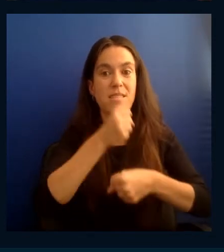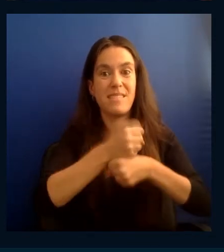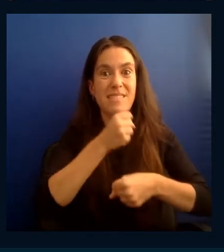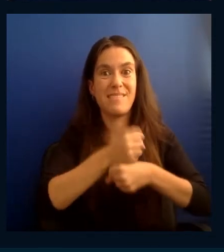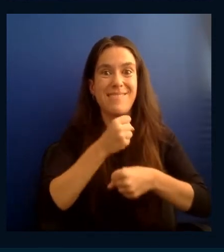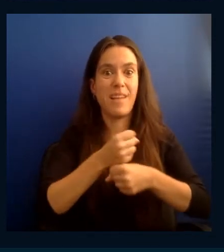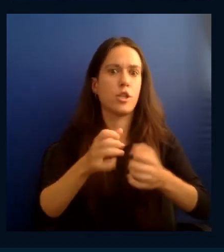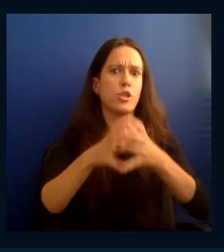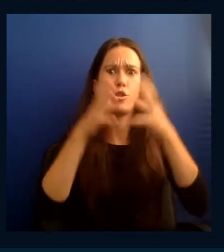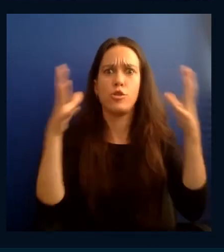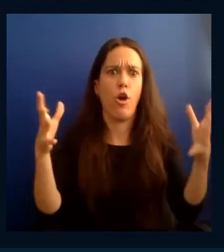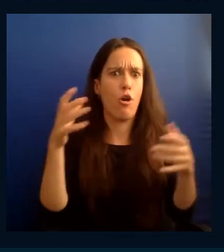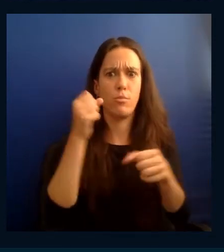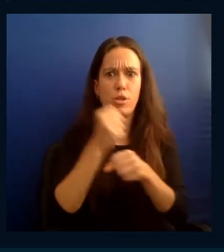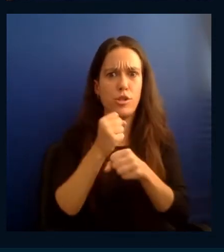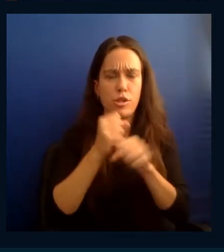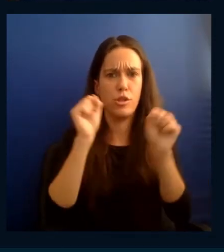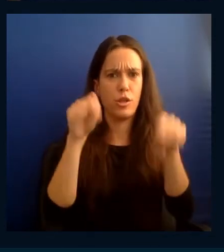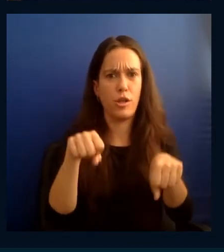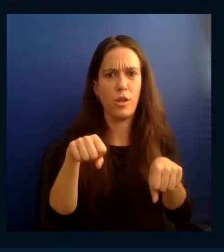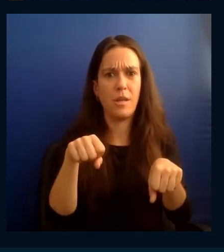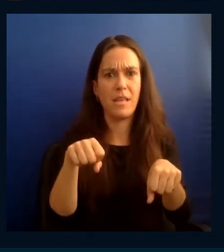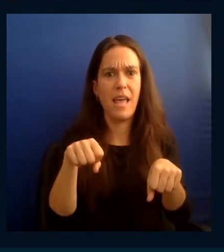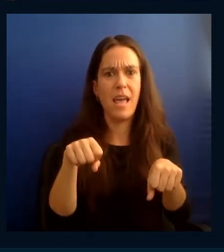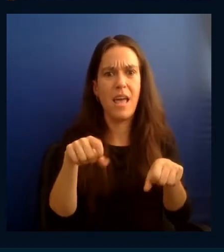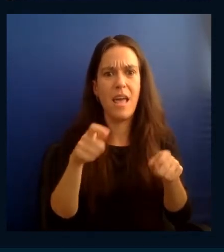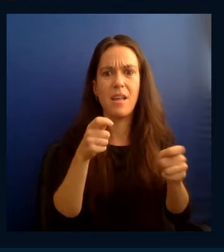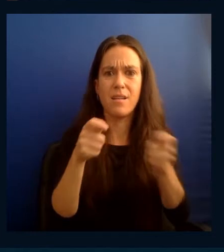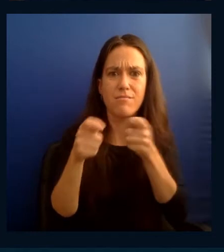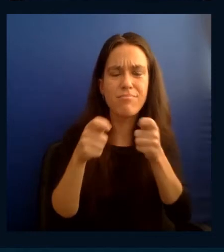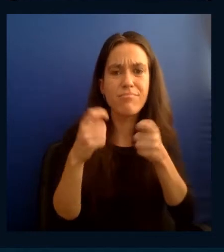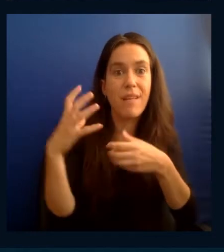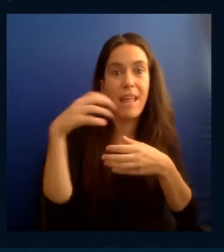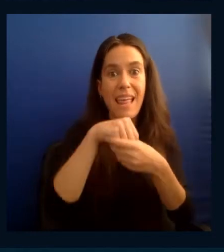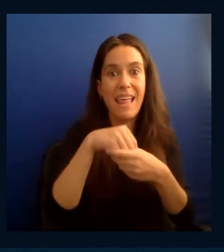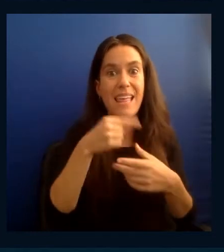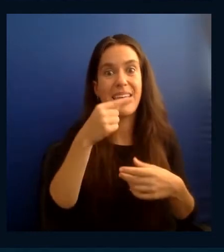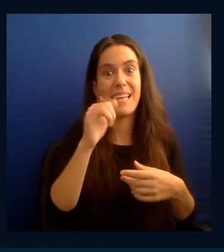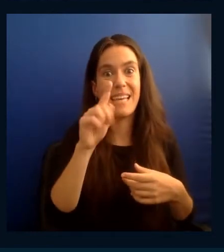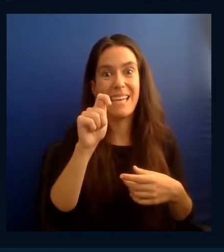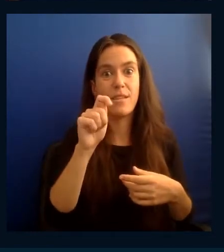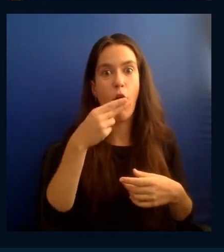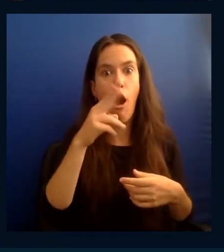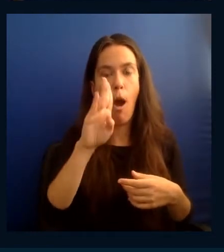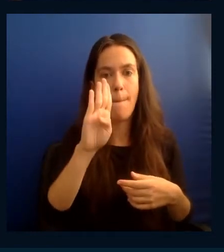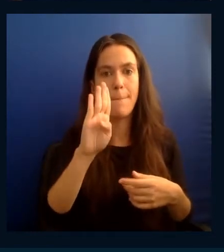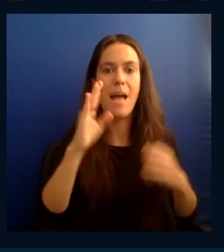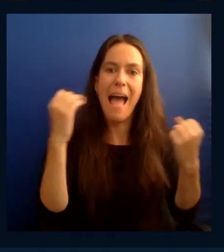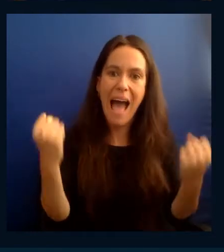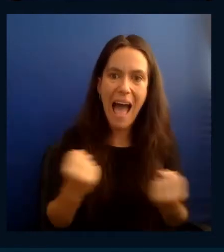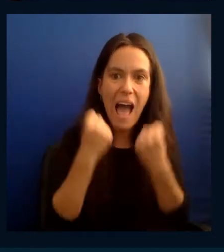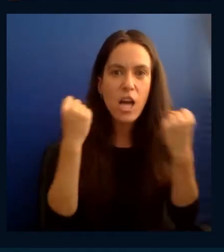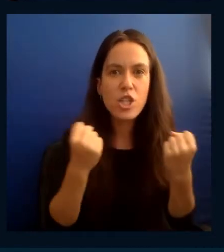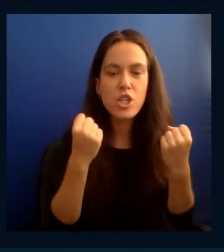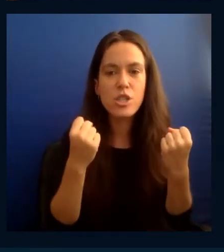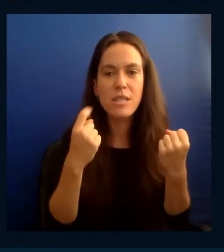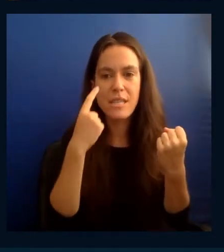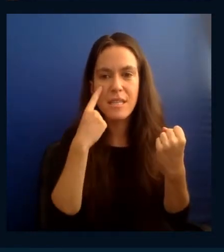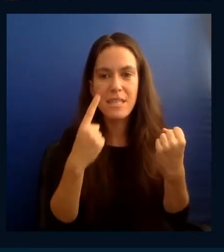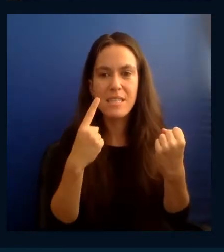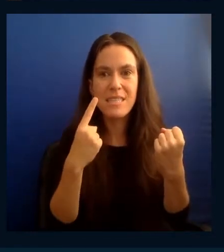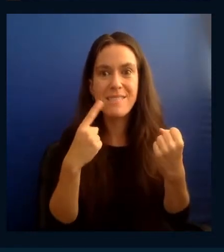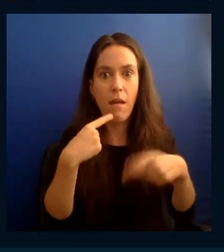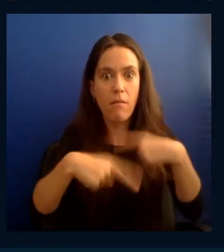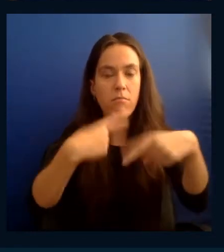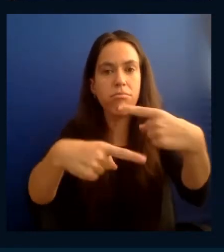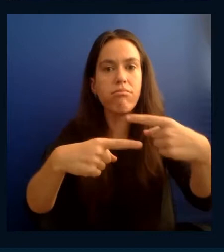can monitor and manage all your sprints and what you're doing. You can integrate into GitHub. You can integrate into GitHub Actions and automate how your boards